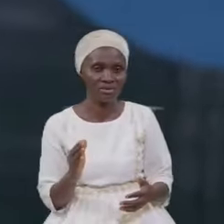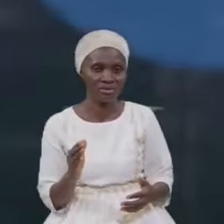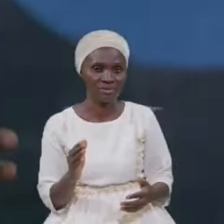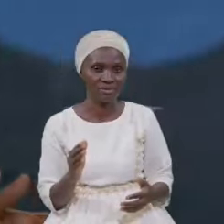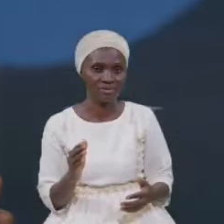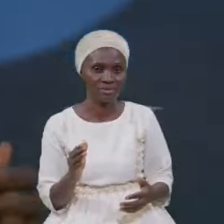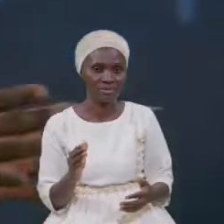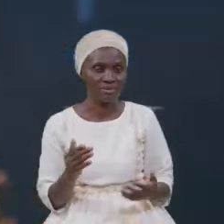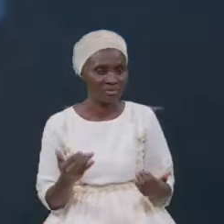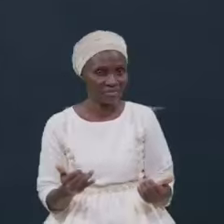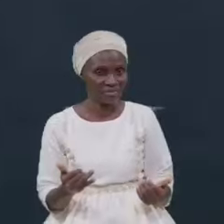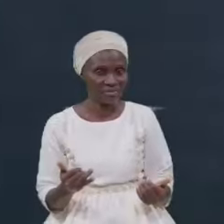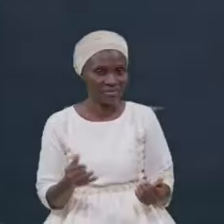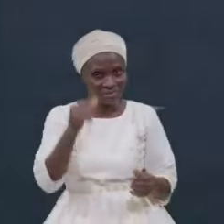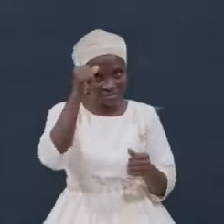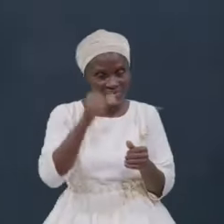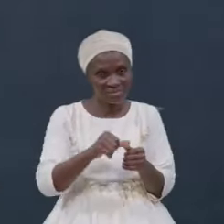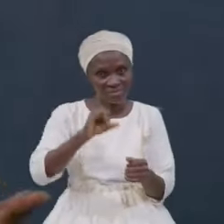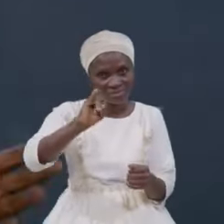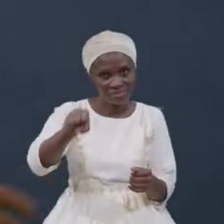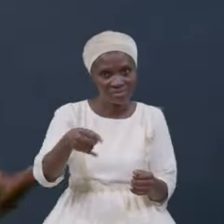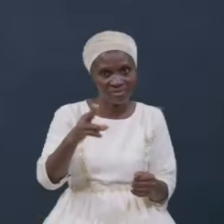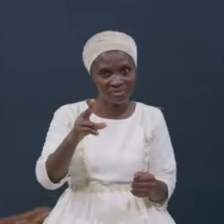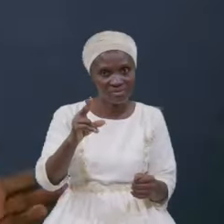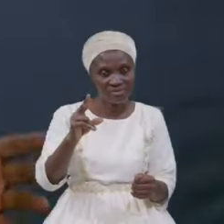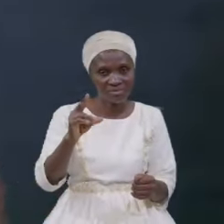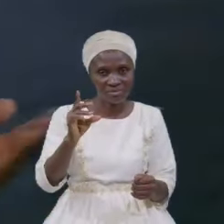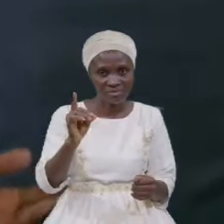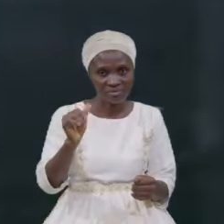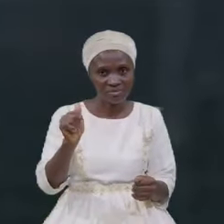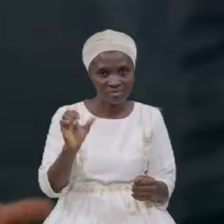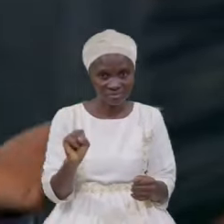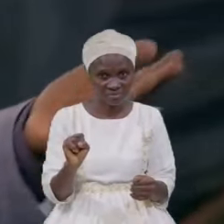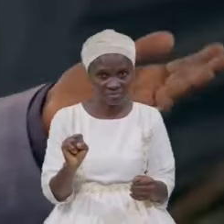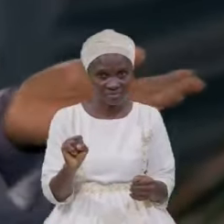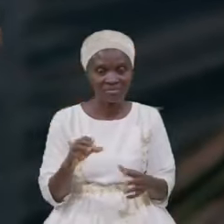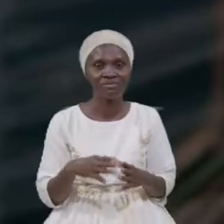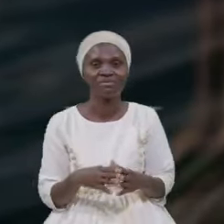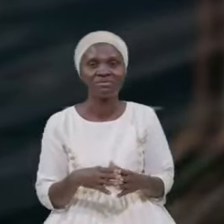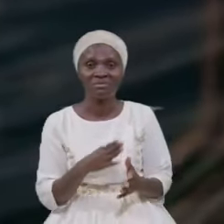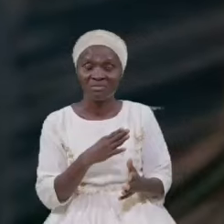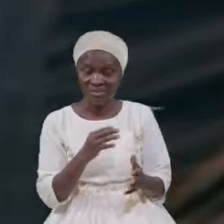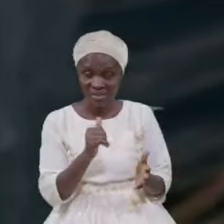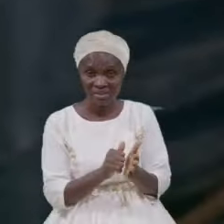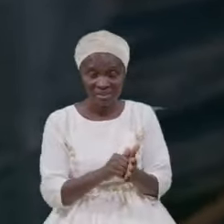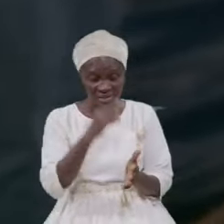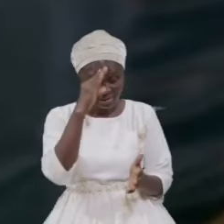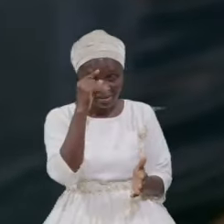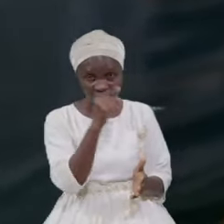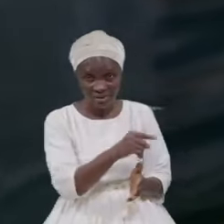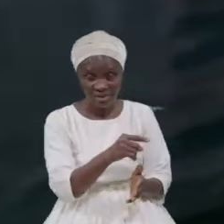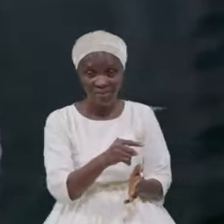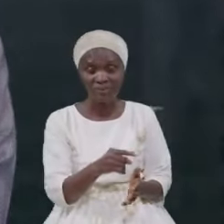he's sharing the same meal, the same message, the same prayer with Peter, James, and